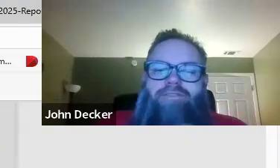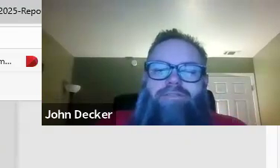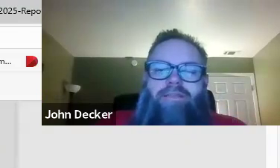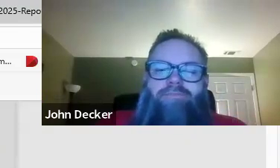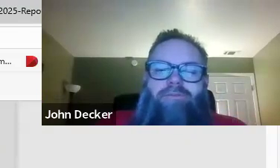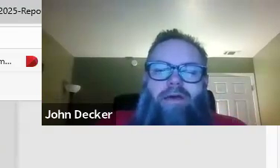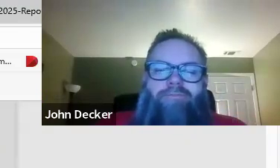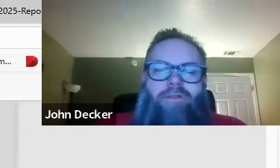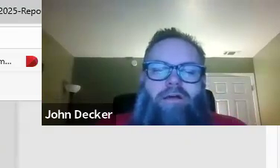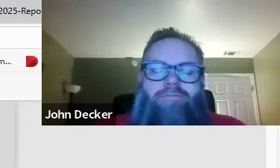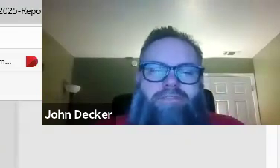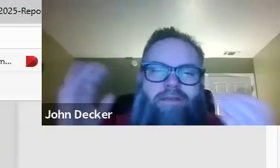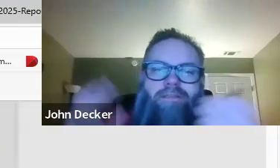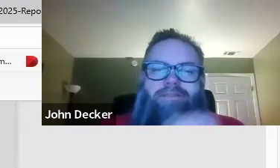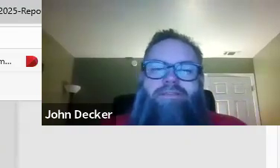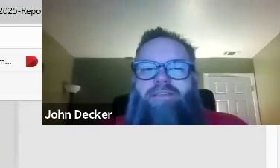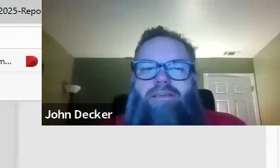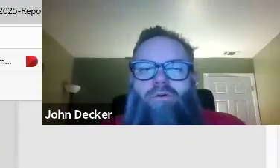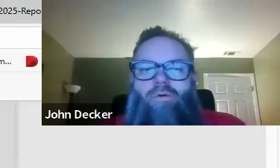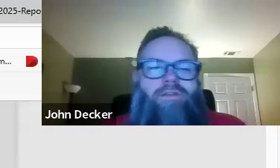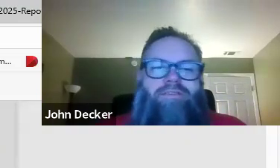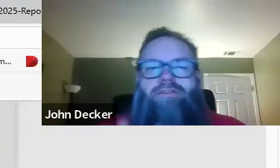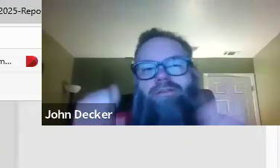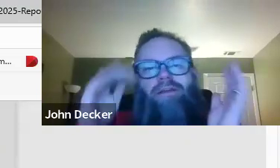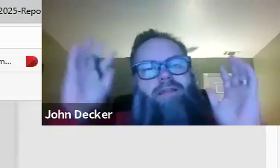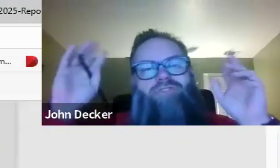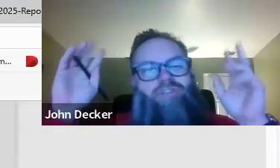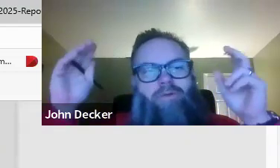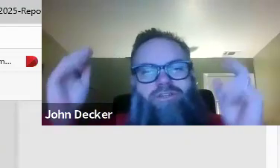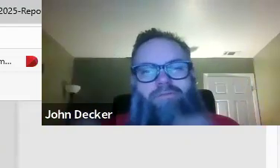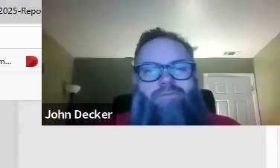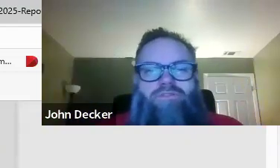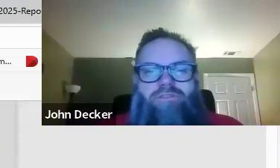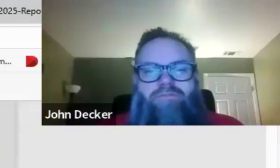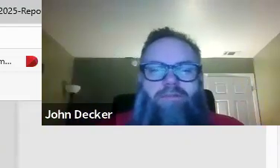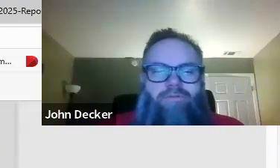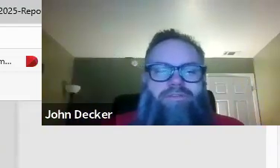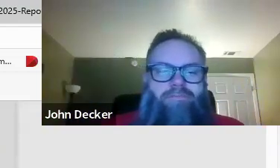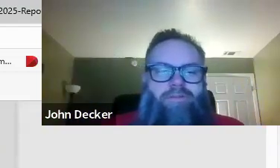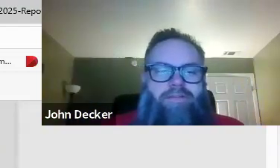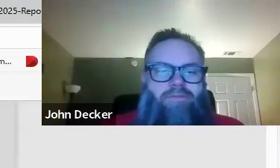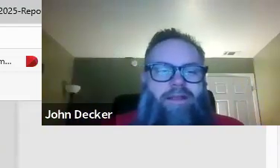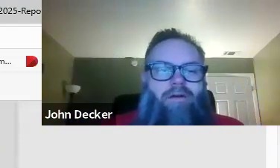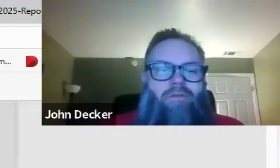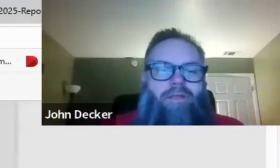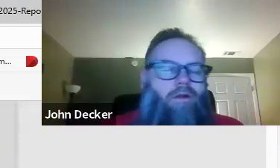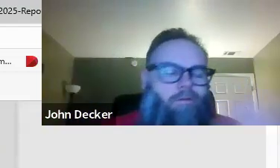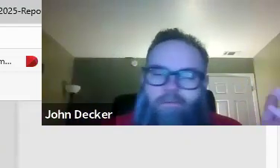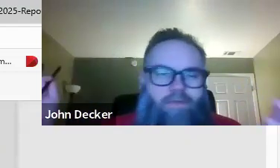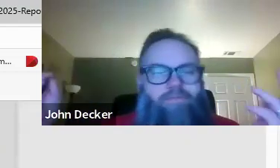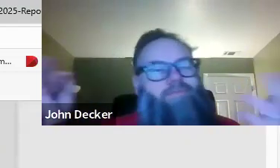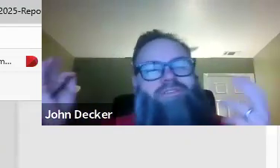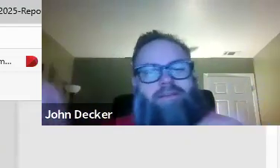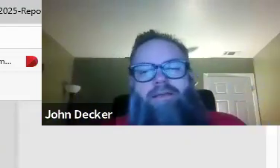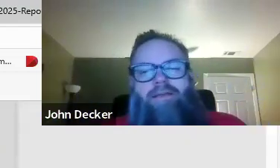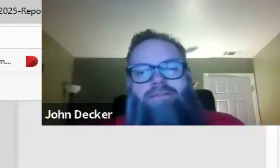to our clients, things to be mindful of is this is the oldest kind of generation of folks with developmental disabilities right now